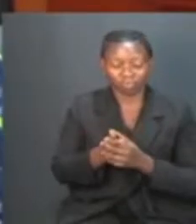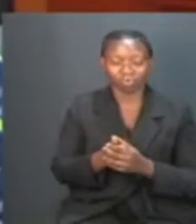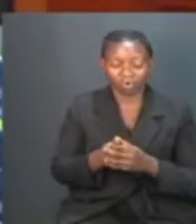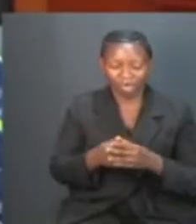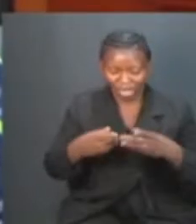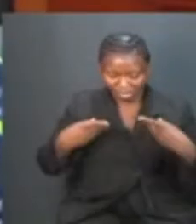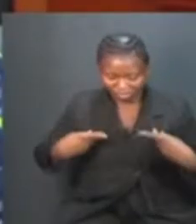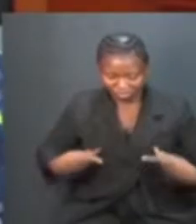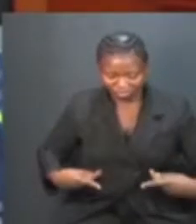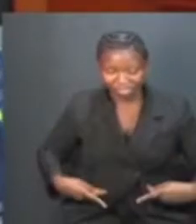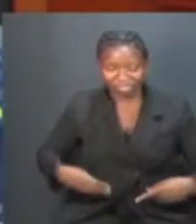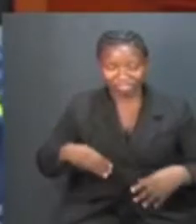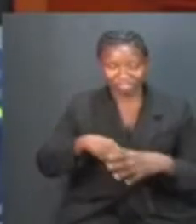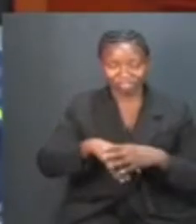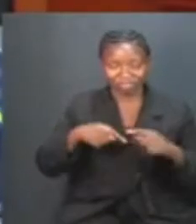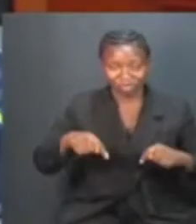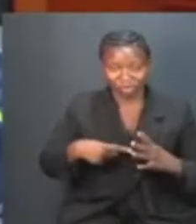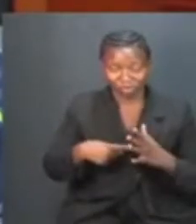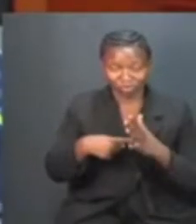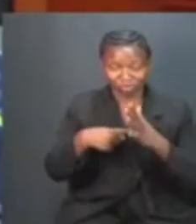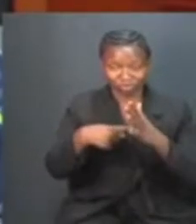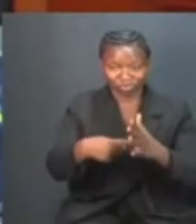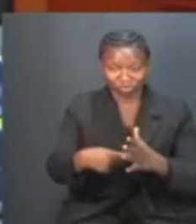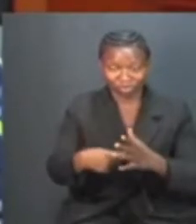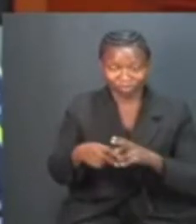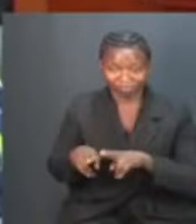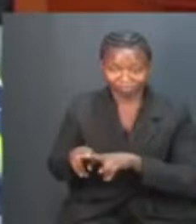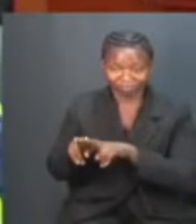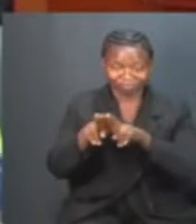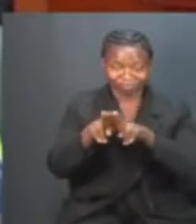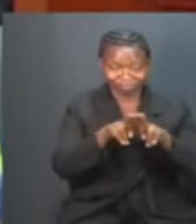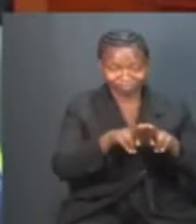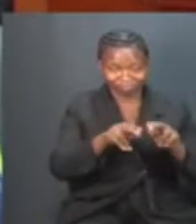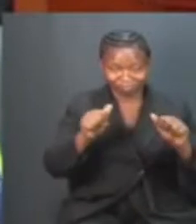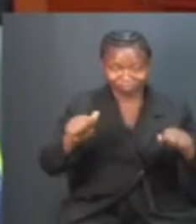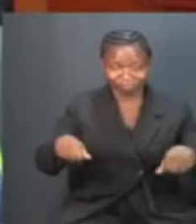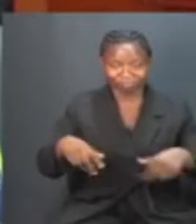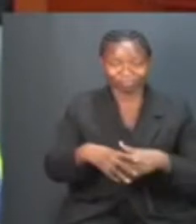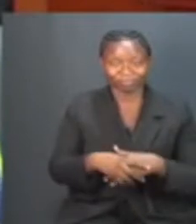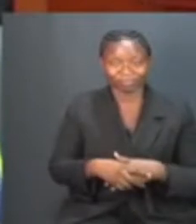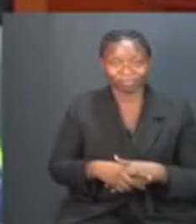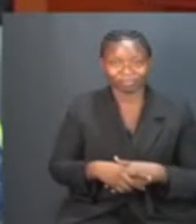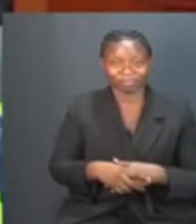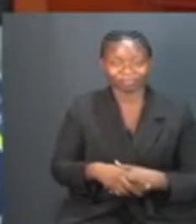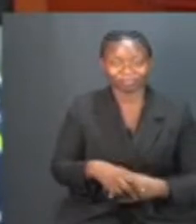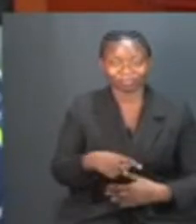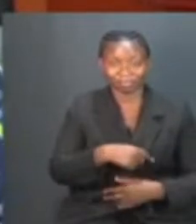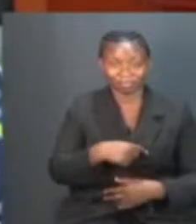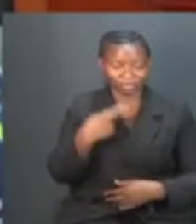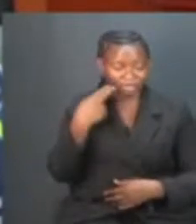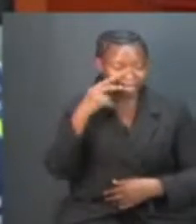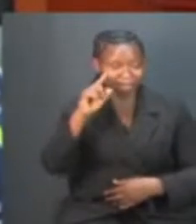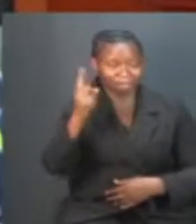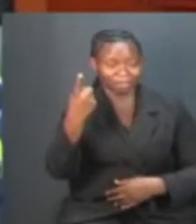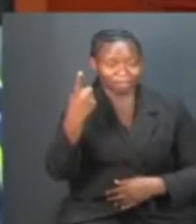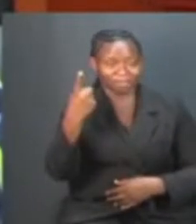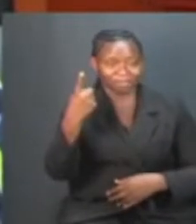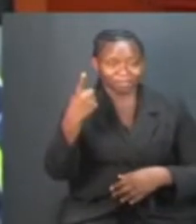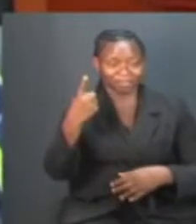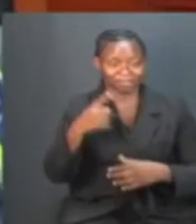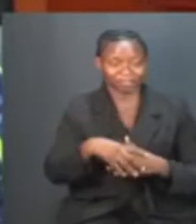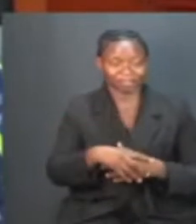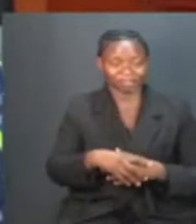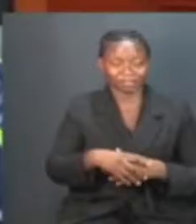it today, it signifies its unifying capabilities. We have seen our first president of the